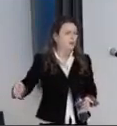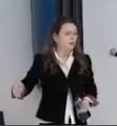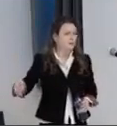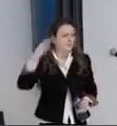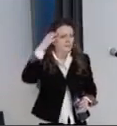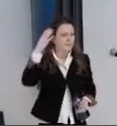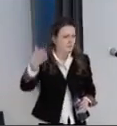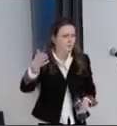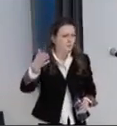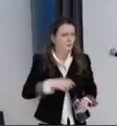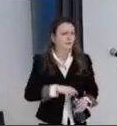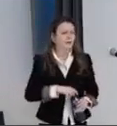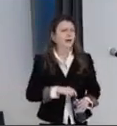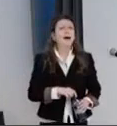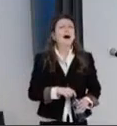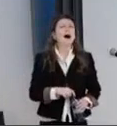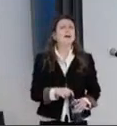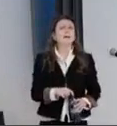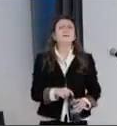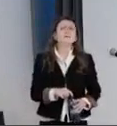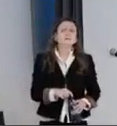Billingsgate Fish Market, I seem to remember.